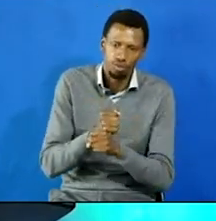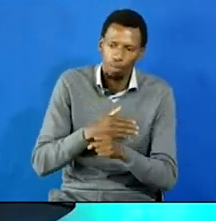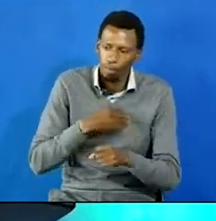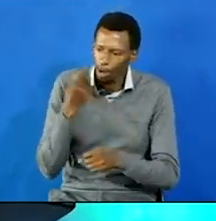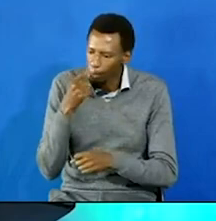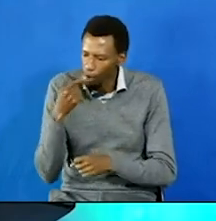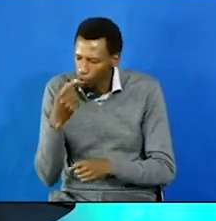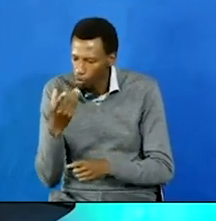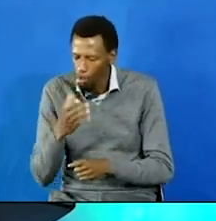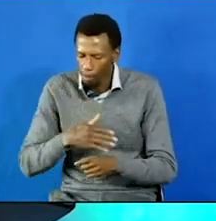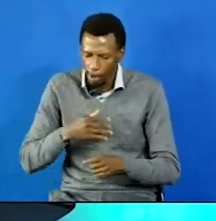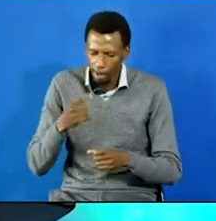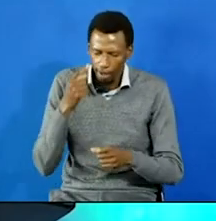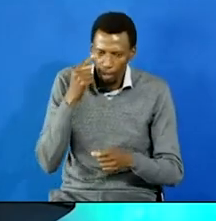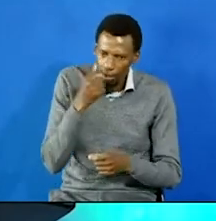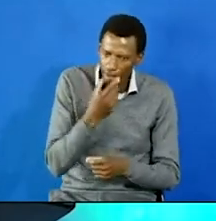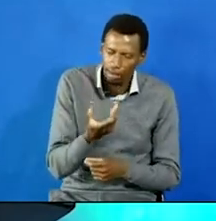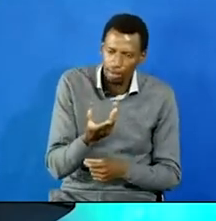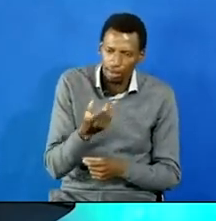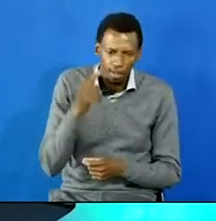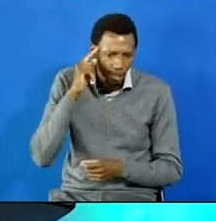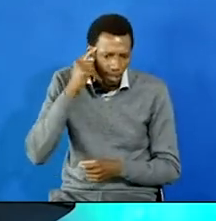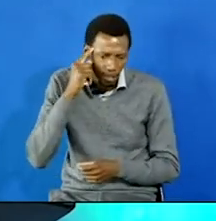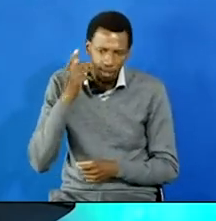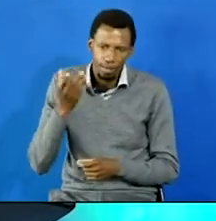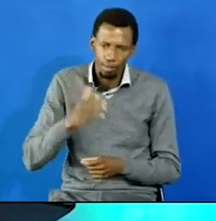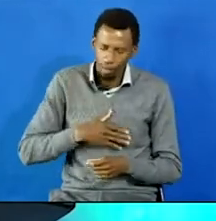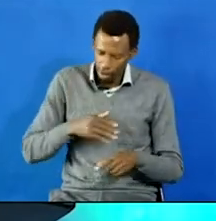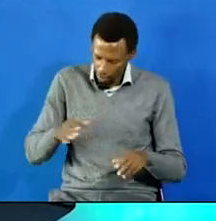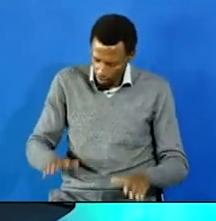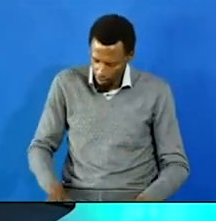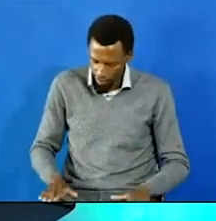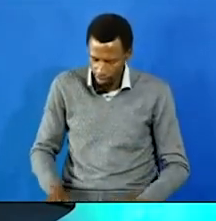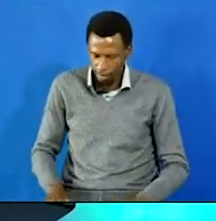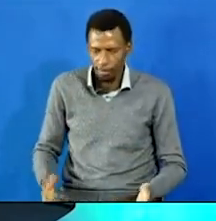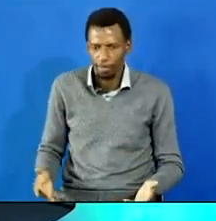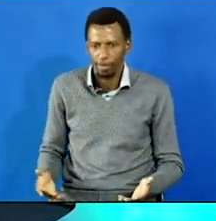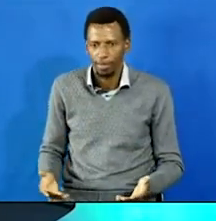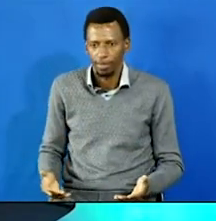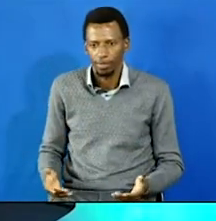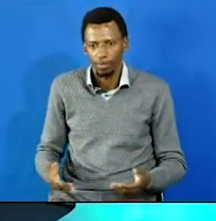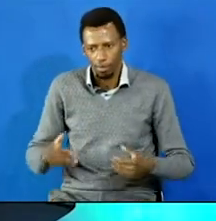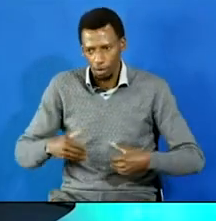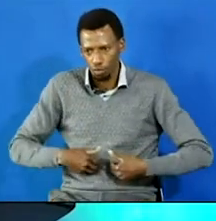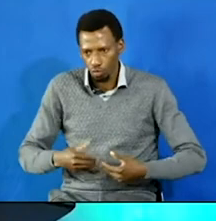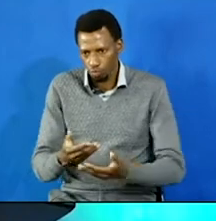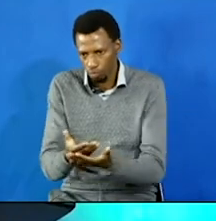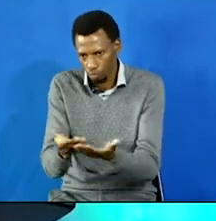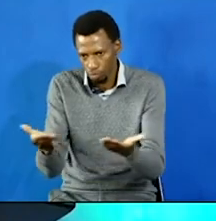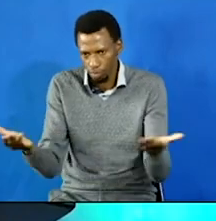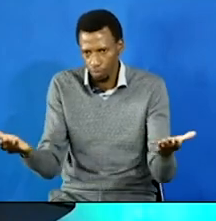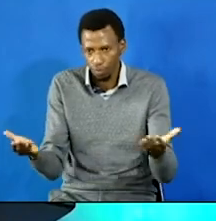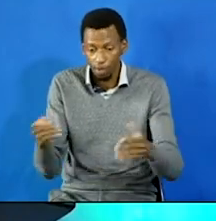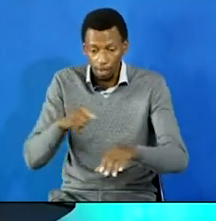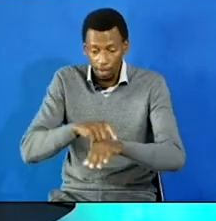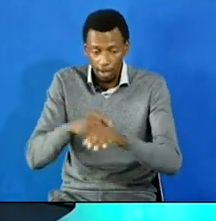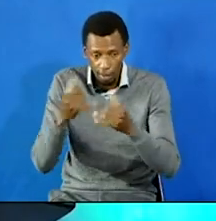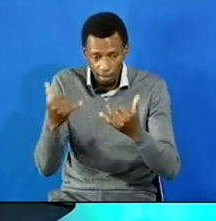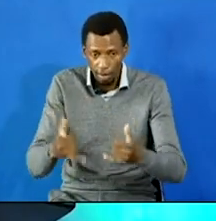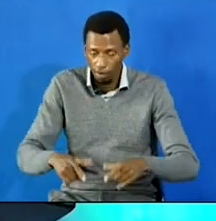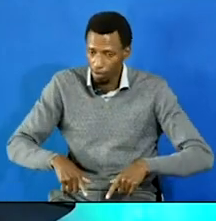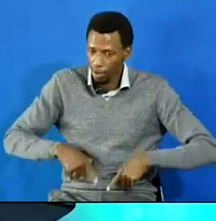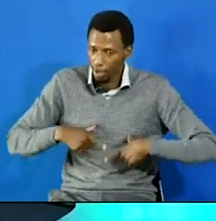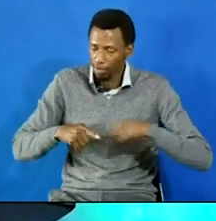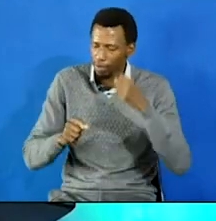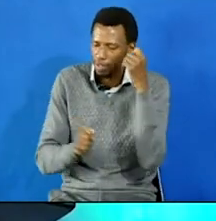My thoughts, my eyes, my legs. Young people, we live in times when there are a